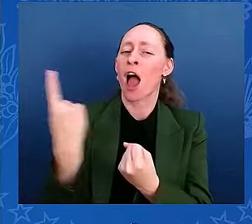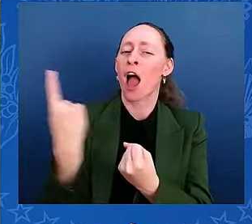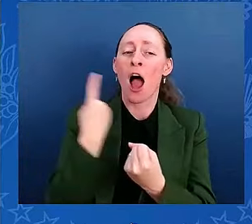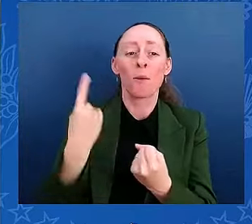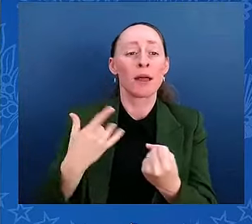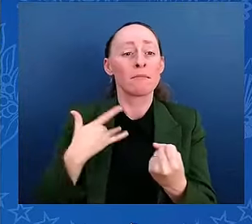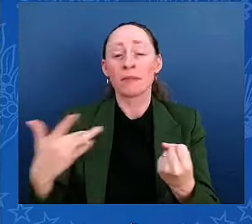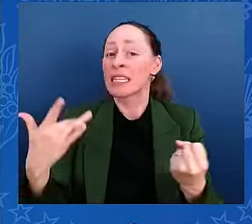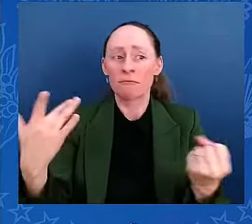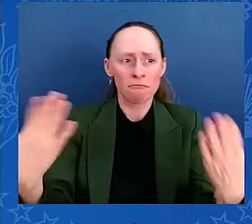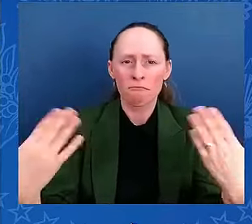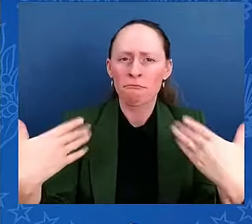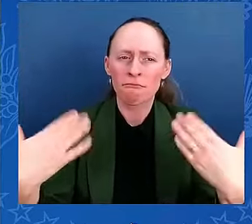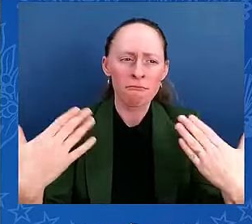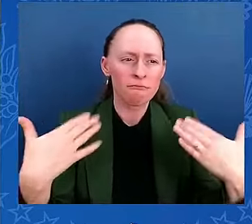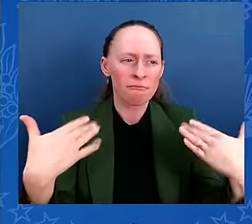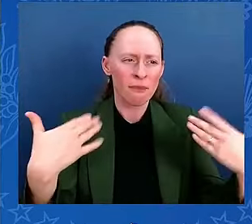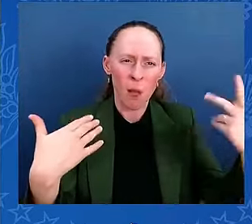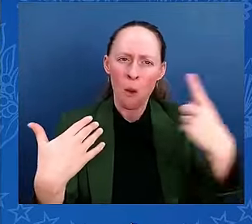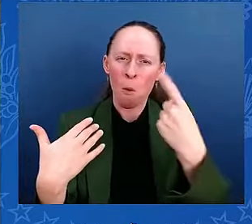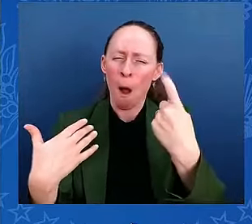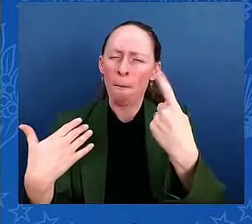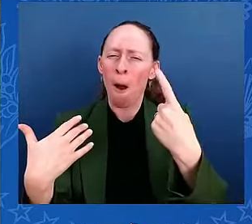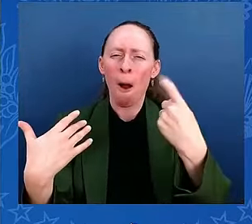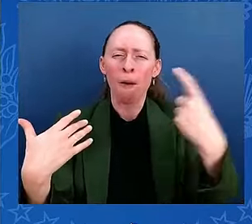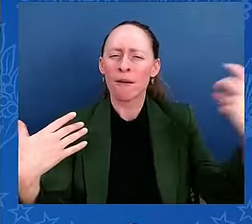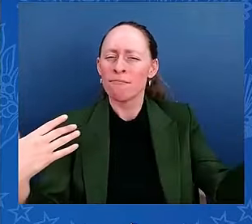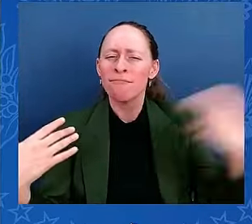more chair at the table.